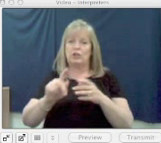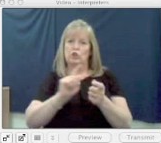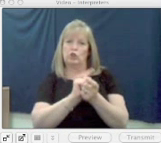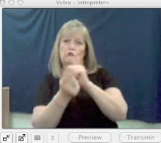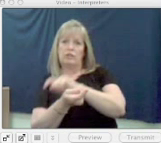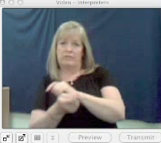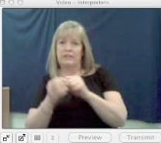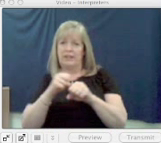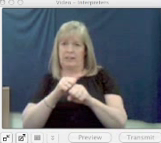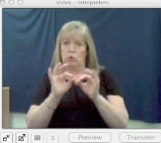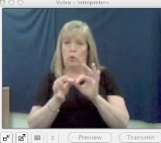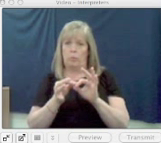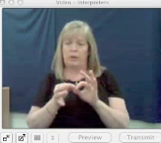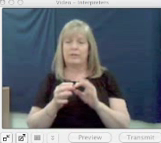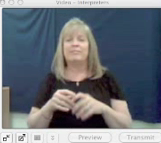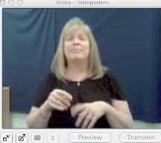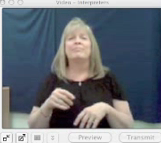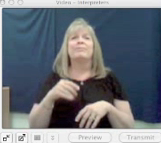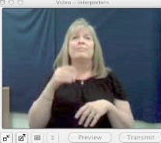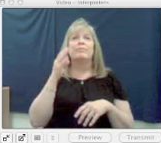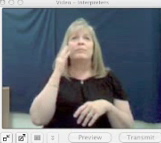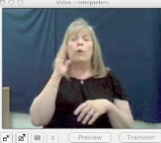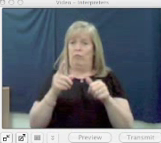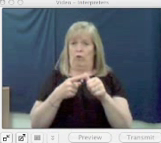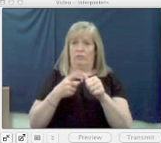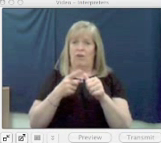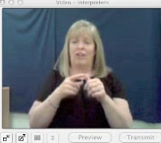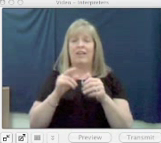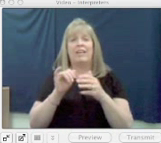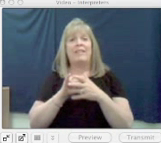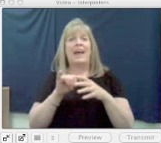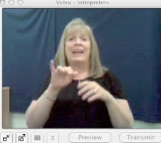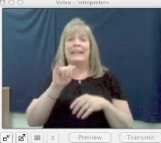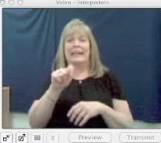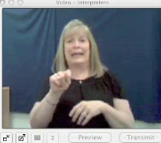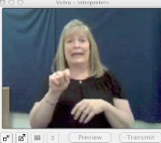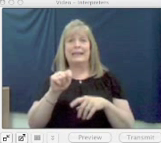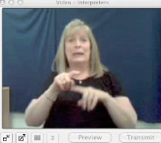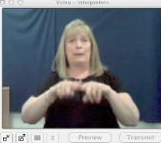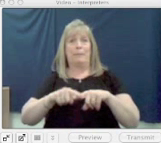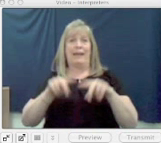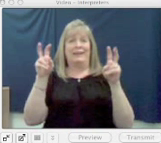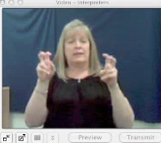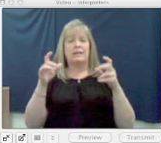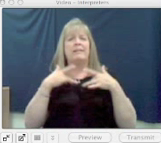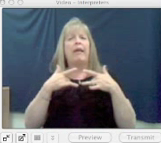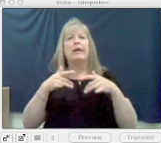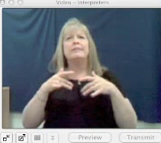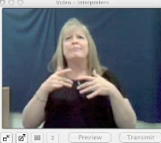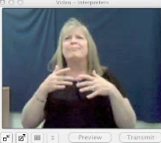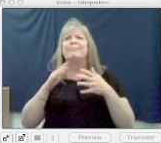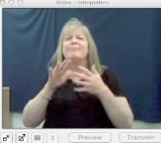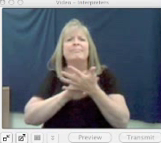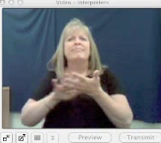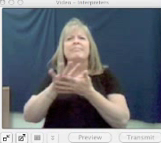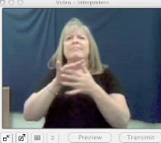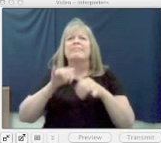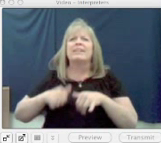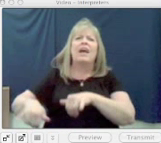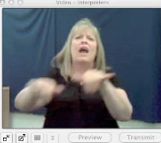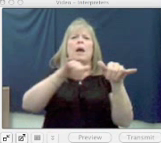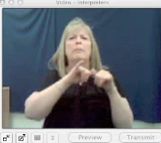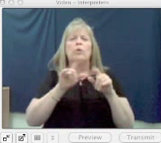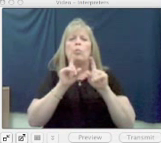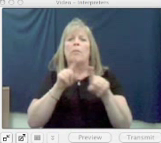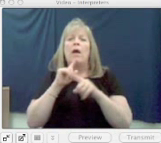First of all, it depends as a ubiquitous, common response to questions that are often posed